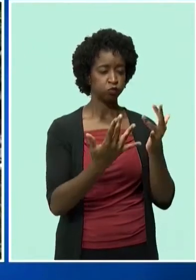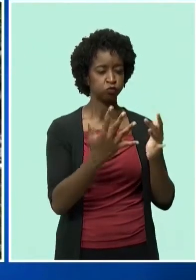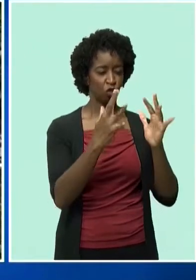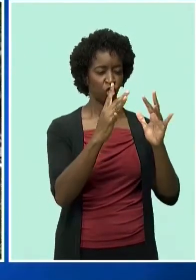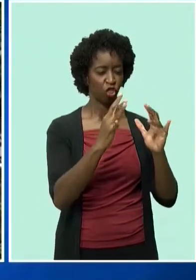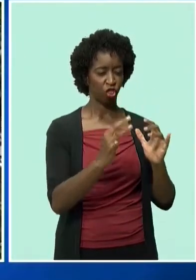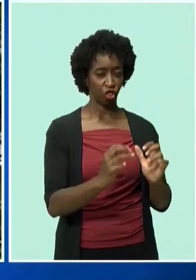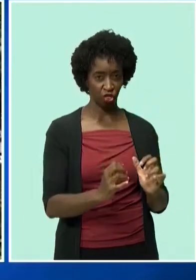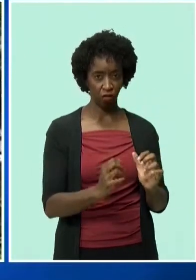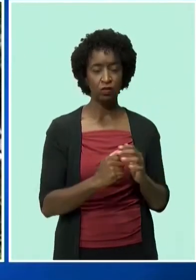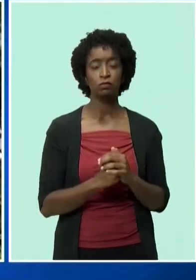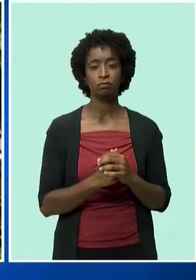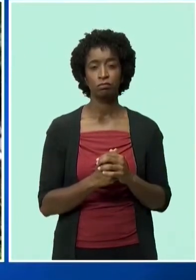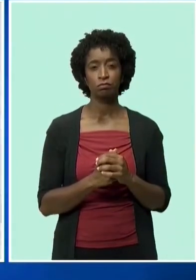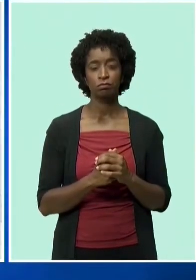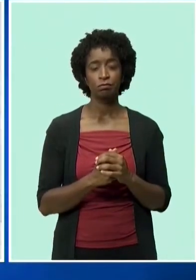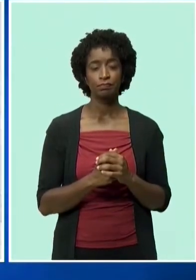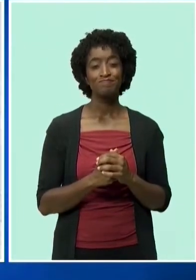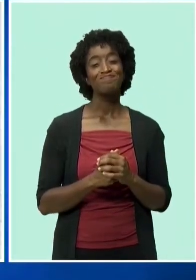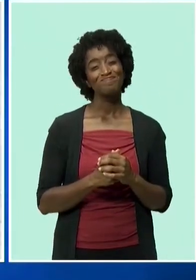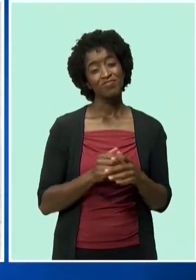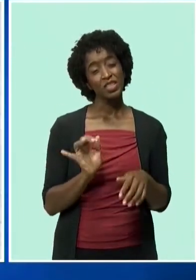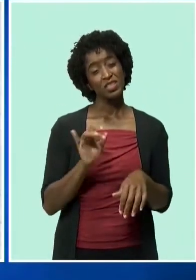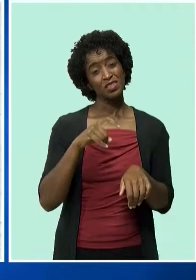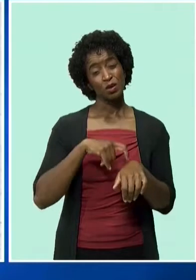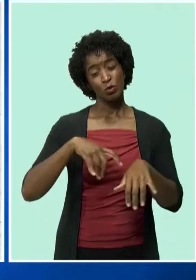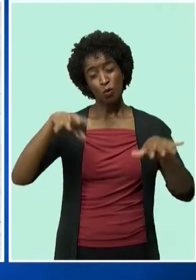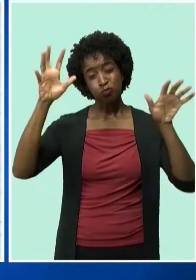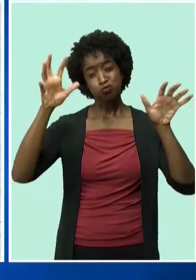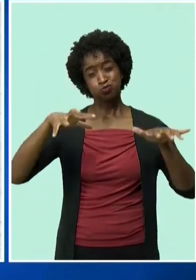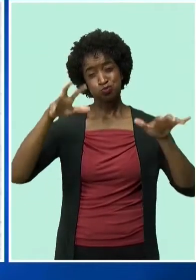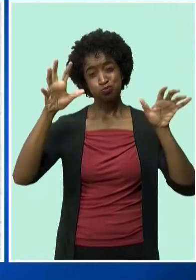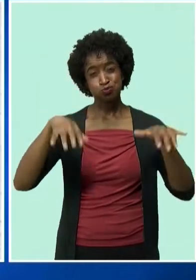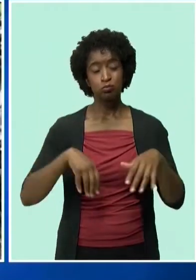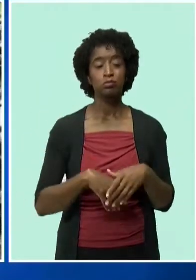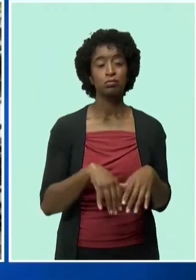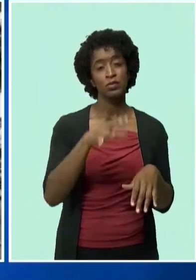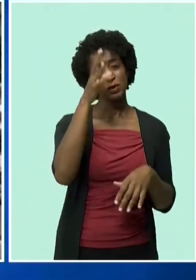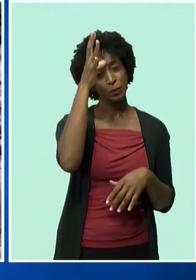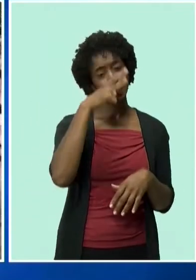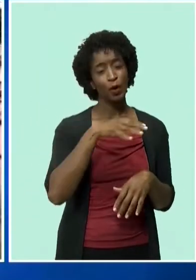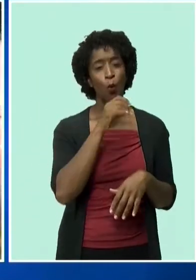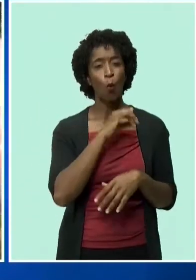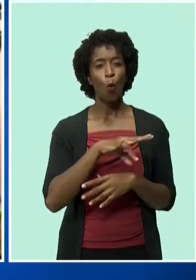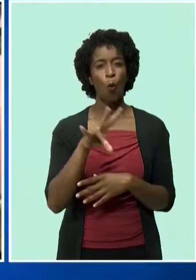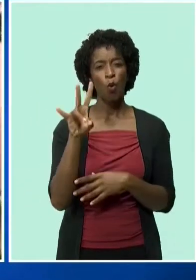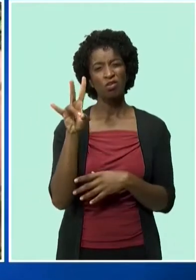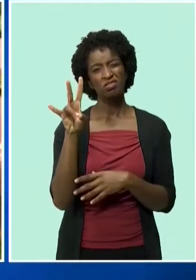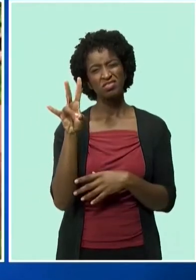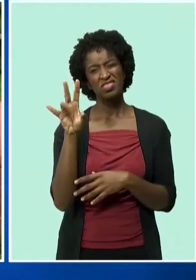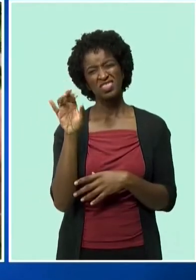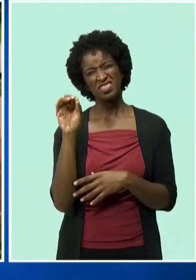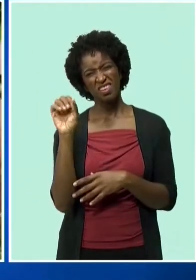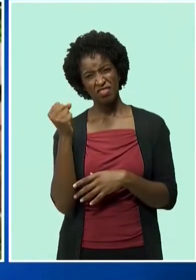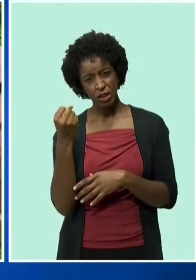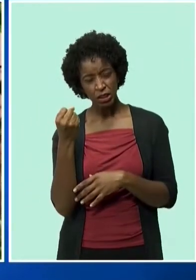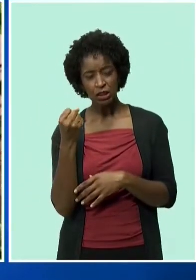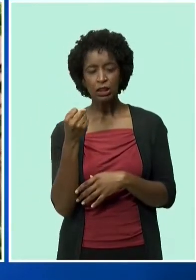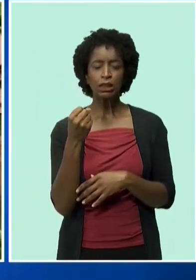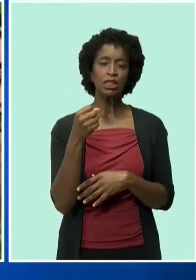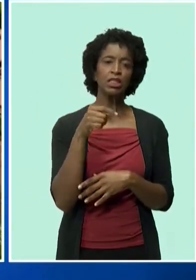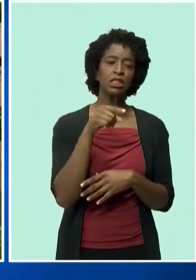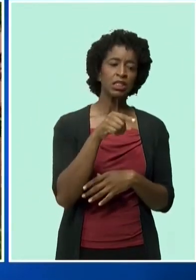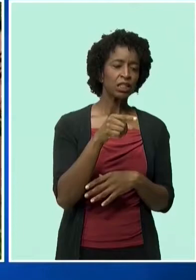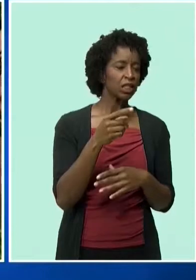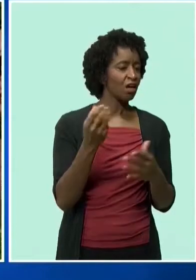as heavy rains pounded the area. Brace, who is in his 70s, was uninjured. He lost everything in the fire.